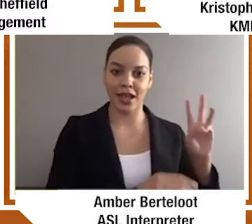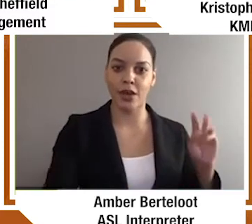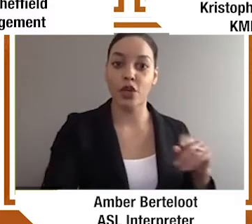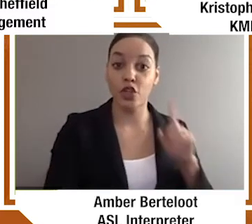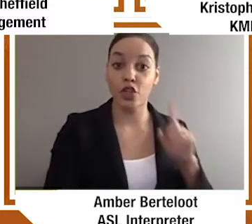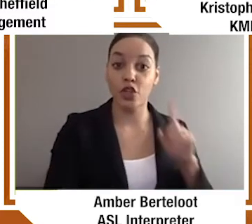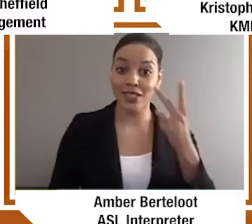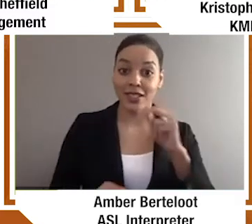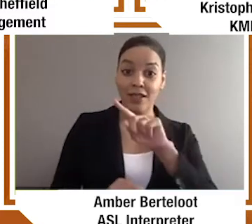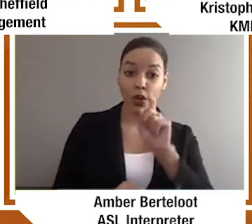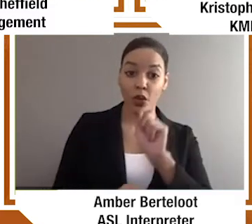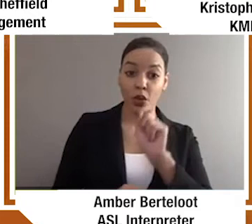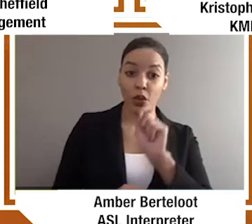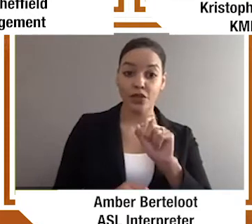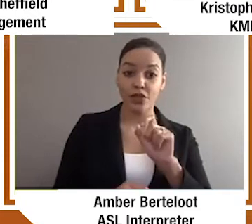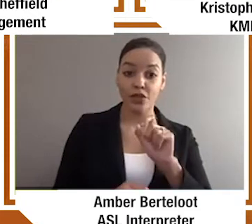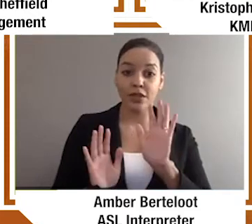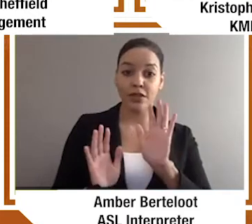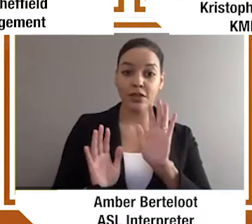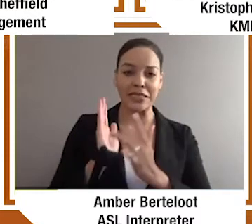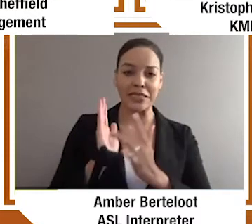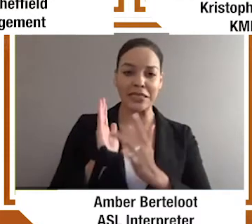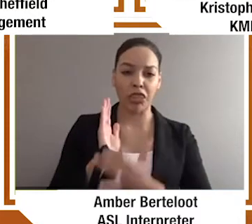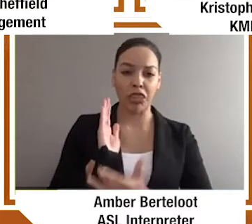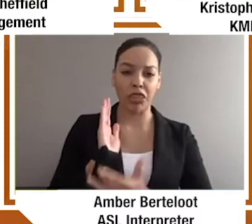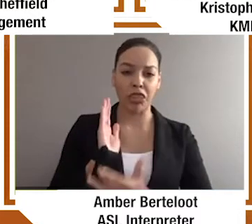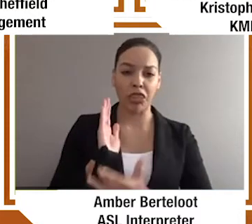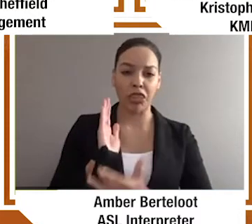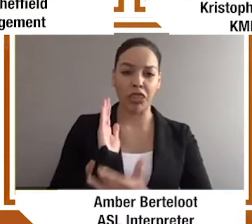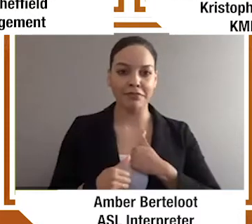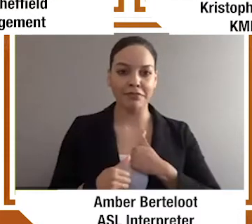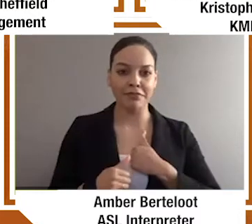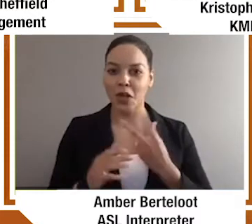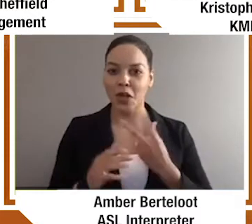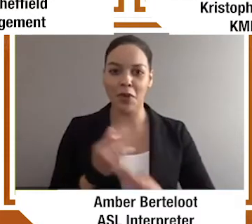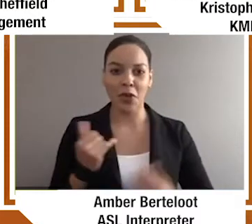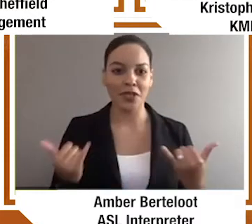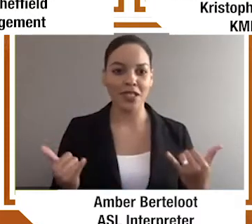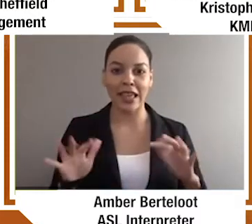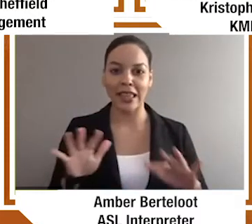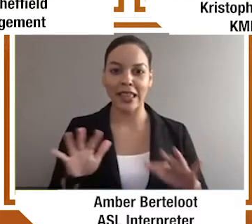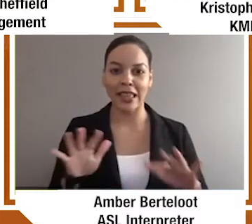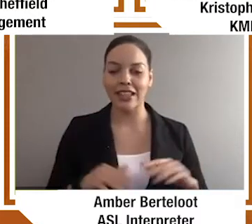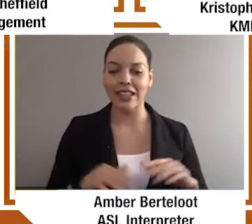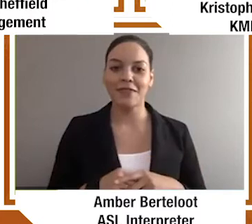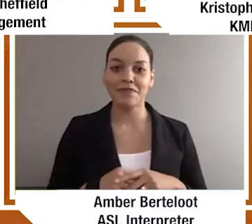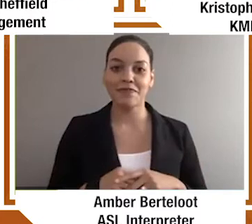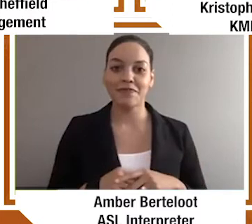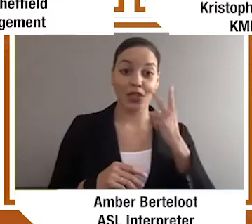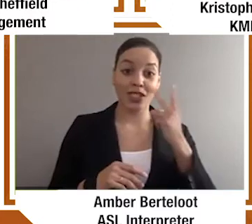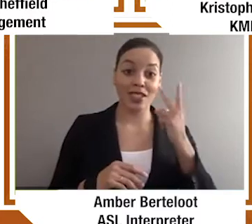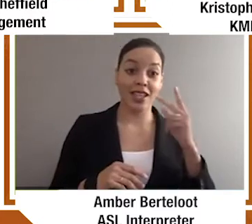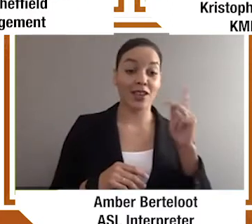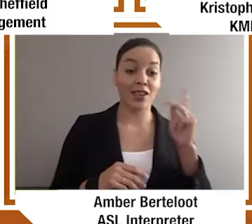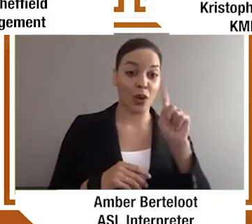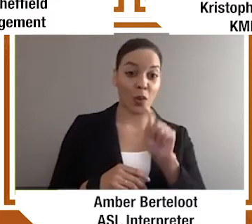up. Technology. I'm like trying to do both. Why are you trying to do a lot, Toran? Calm down. You should see that poll coming up for you